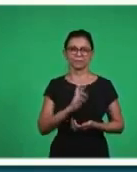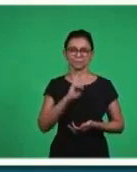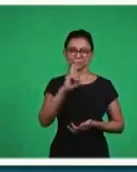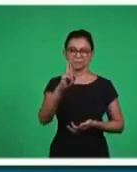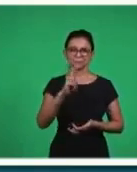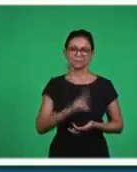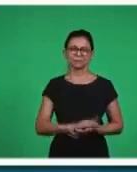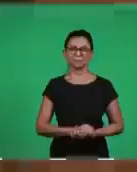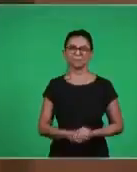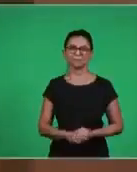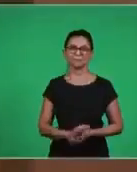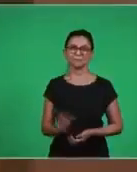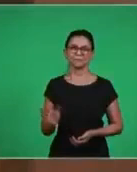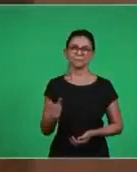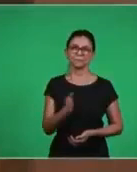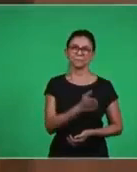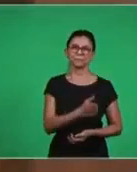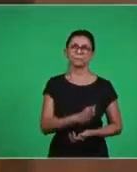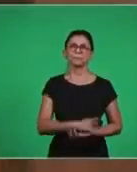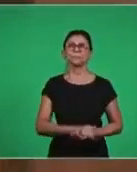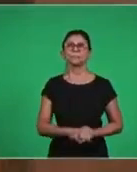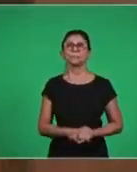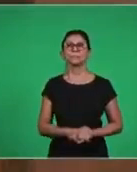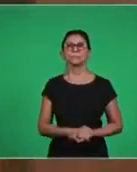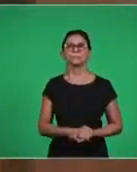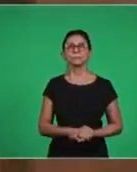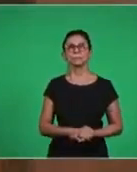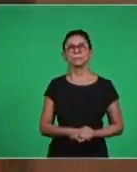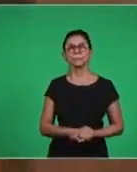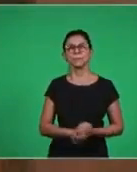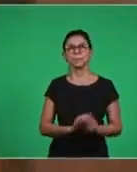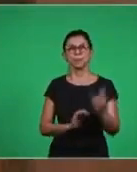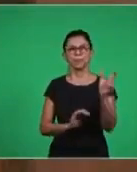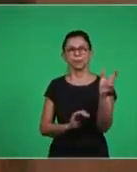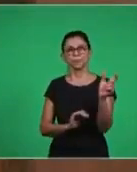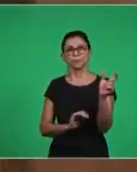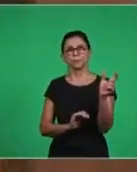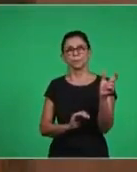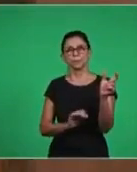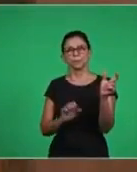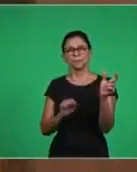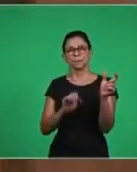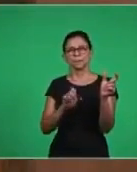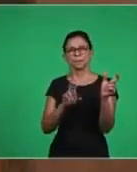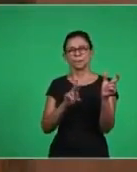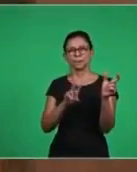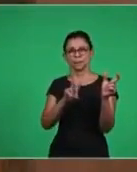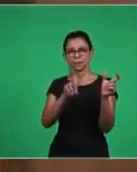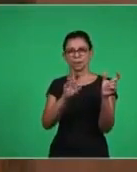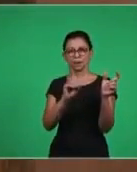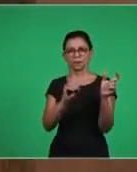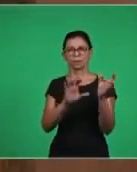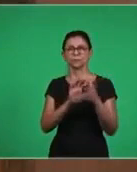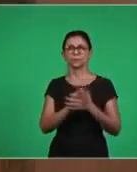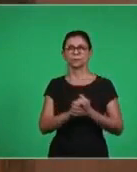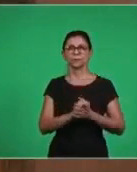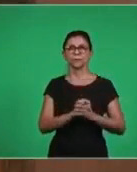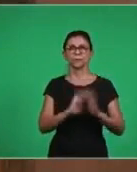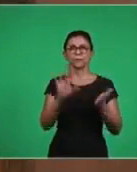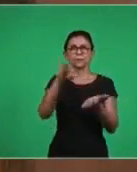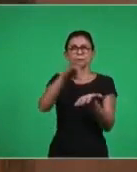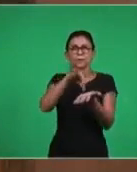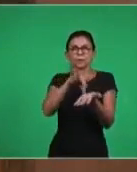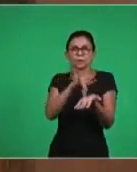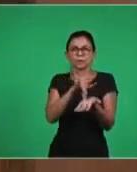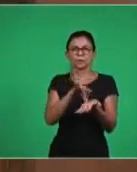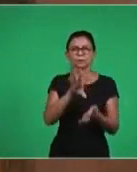out the brethren with the answer. Where, my brethren? The word servant on the text there. In the